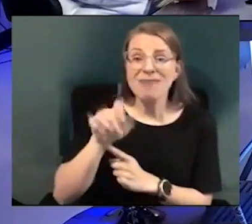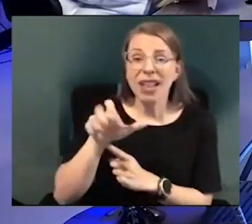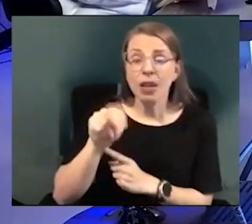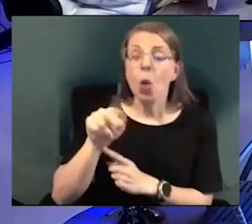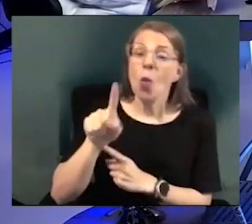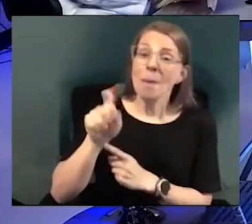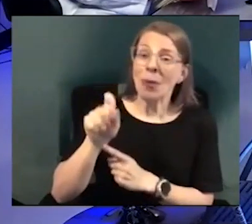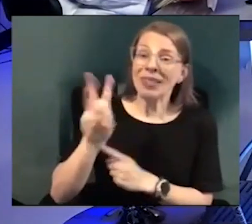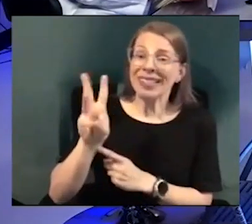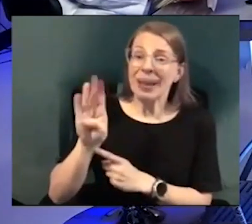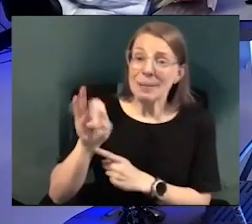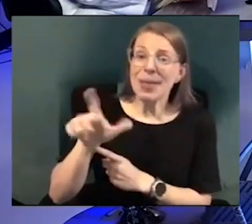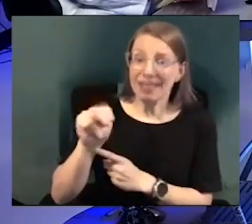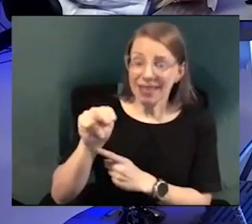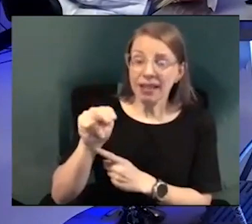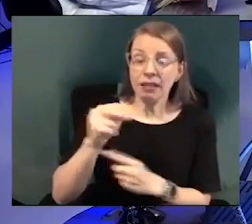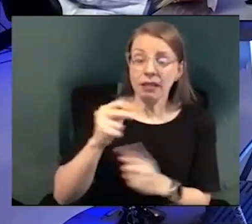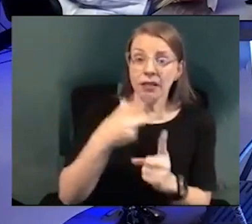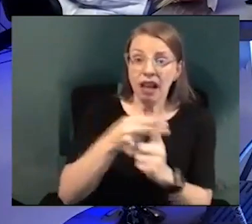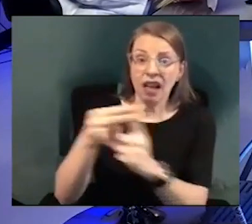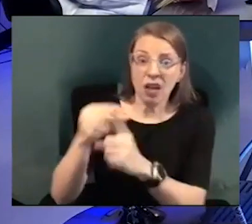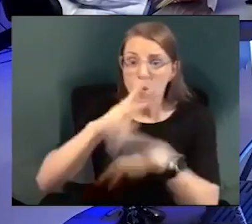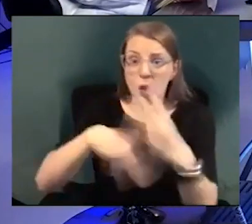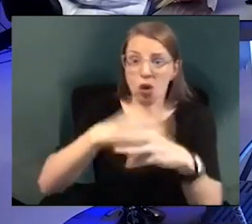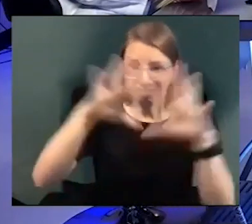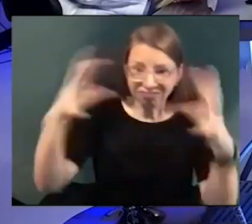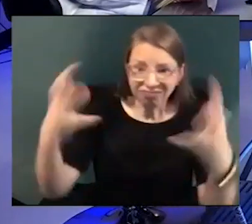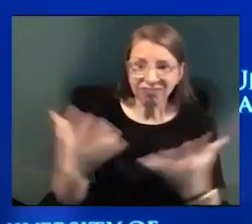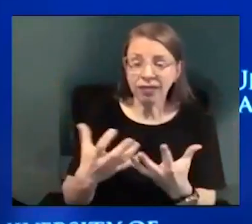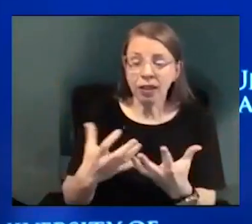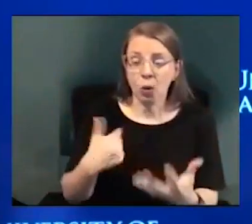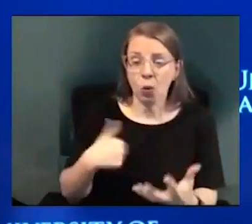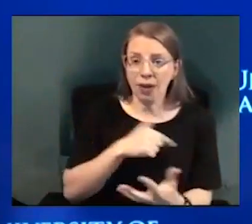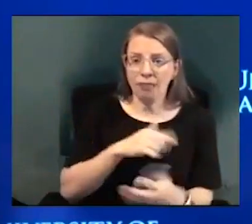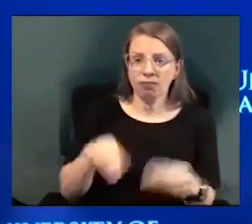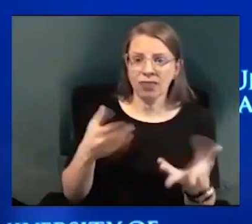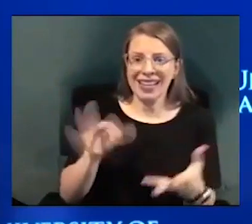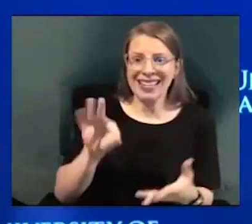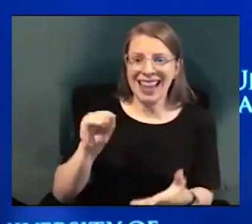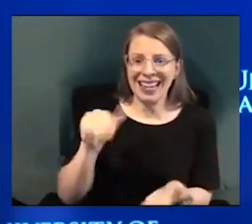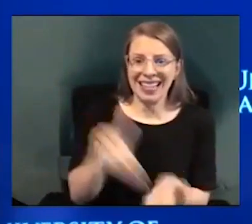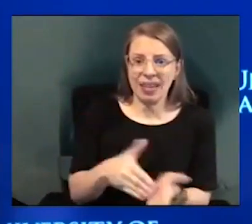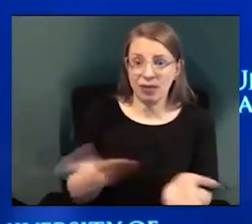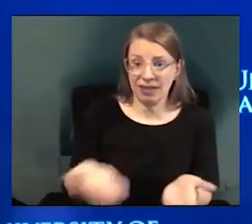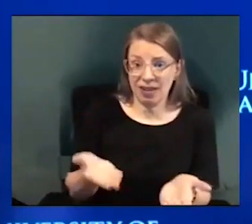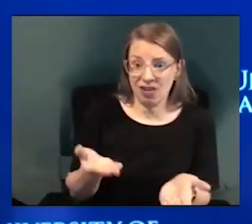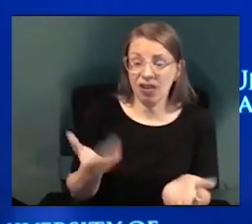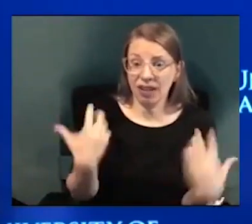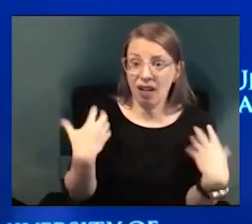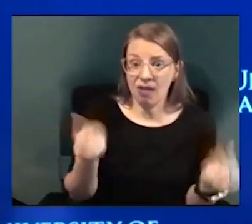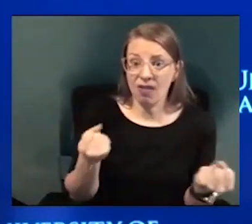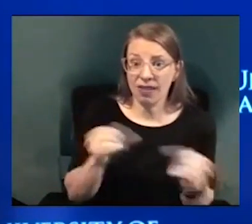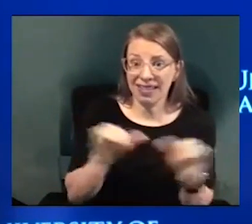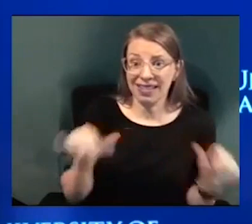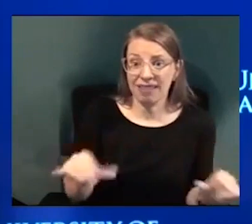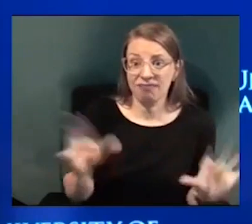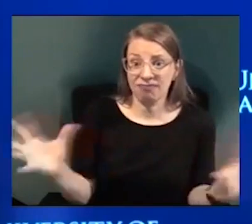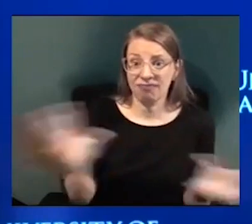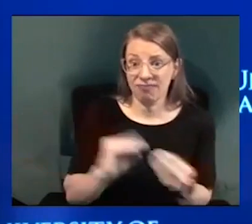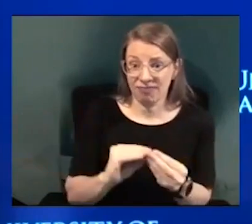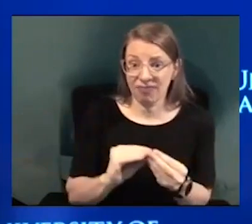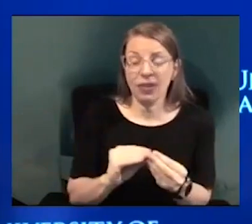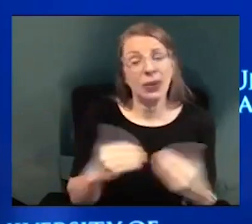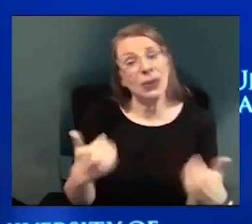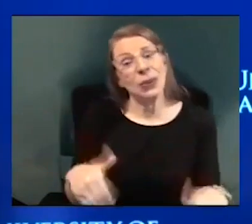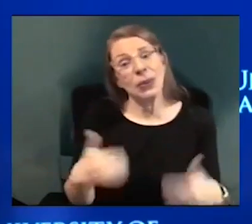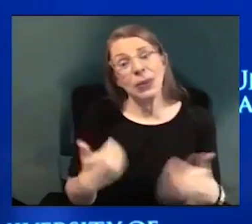given worldwide, we've given, 90,000 here in the health system, and really it's an incredibly